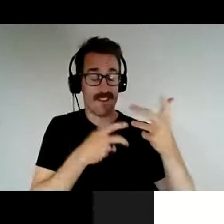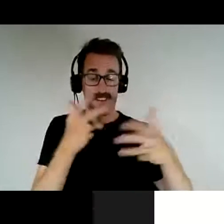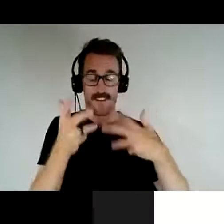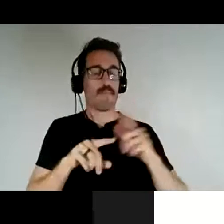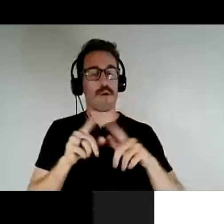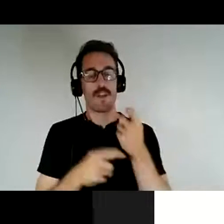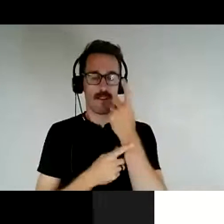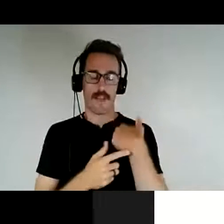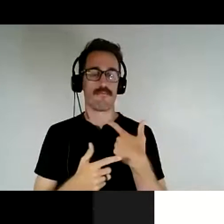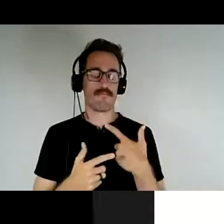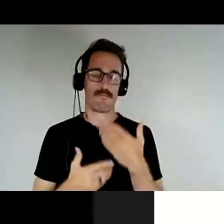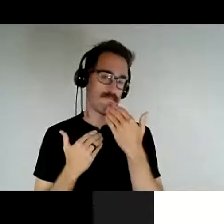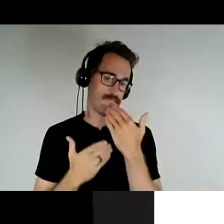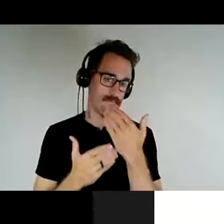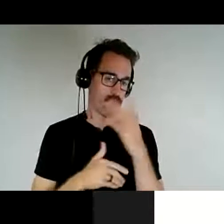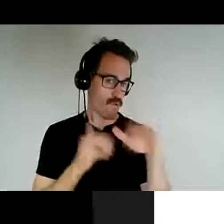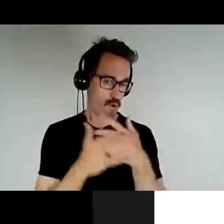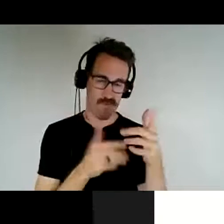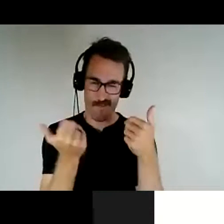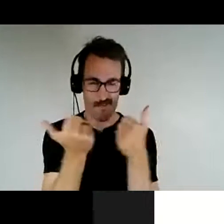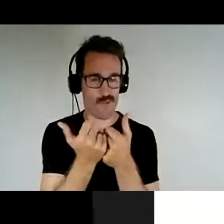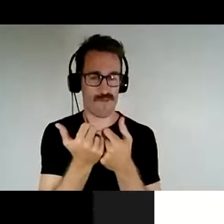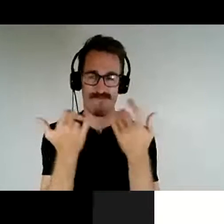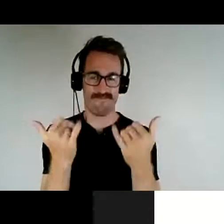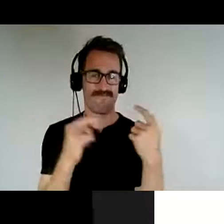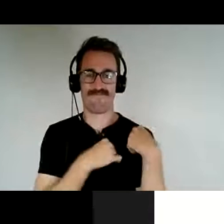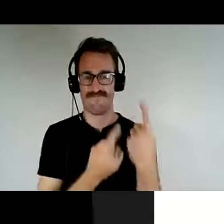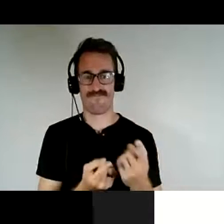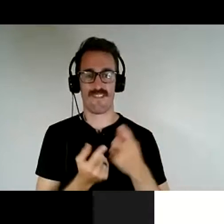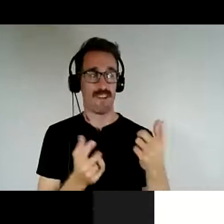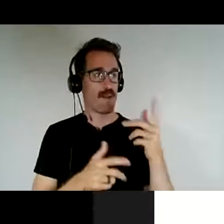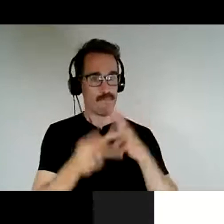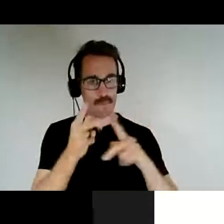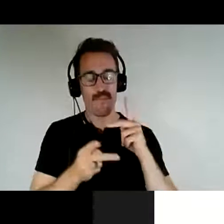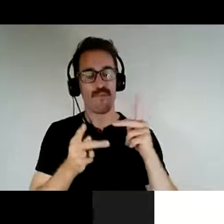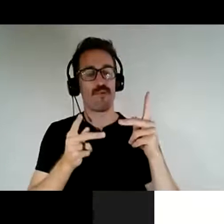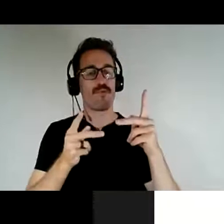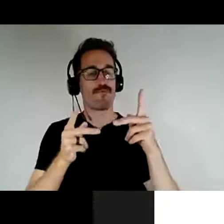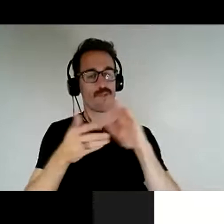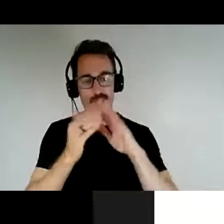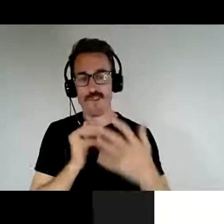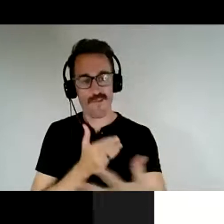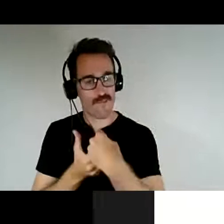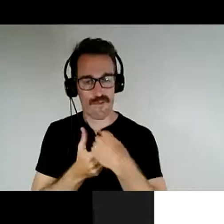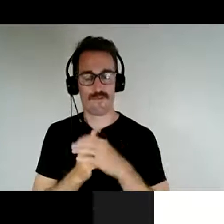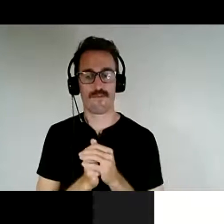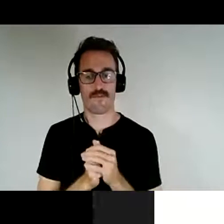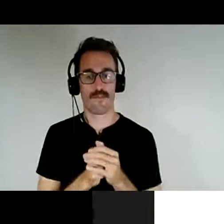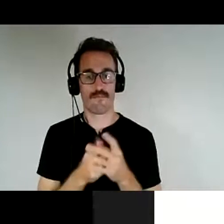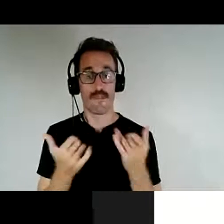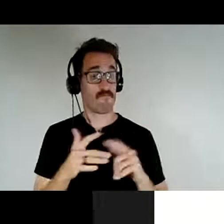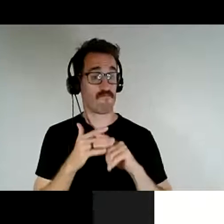grateful for all the support that I have around me from the folks. So why don't we jump right